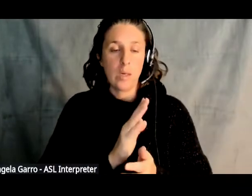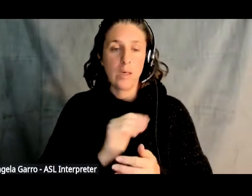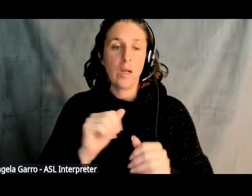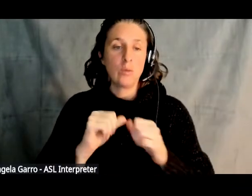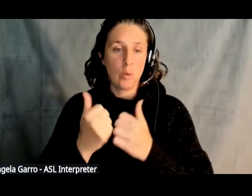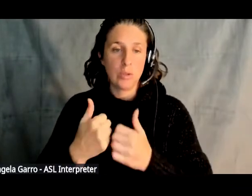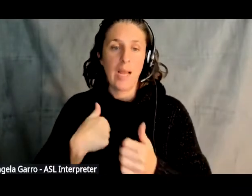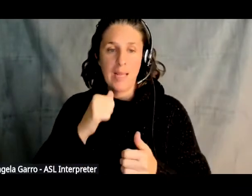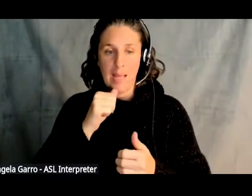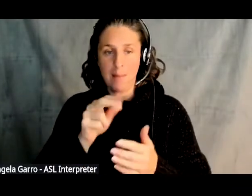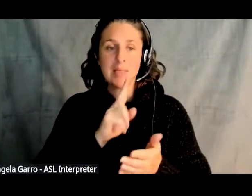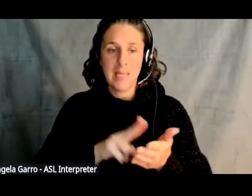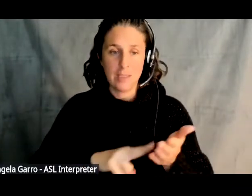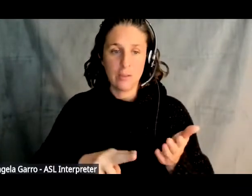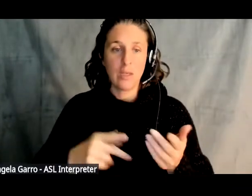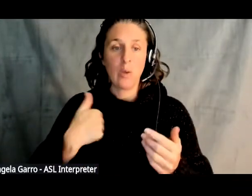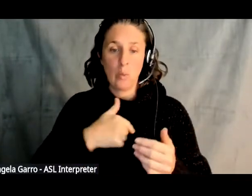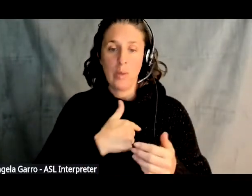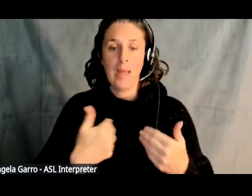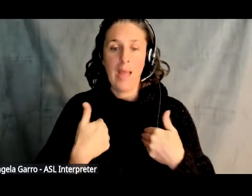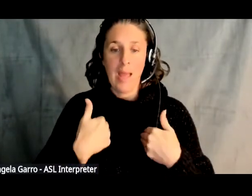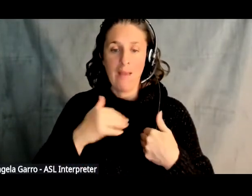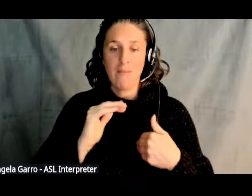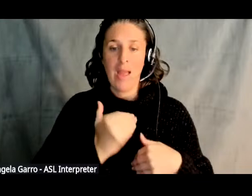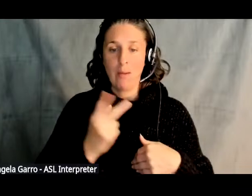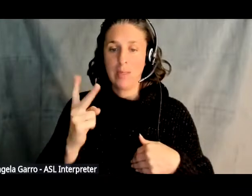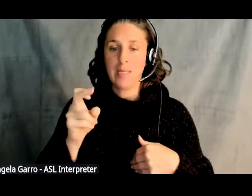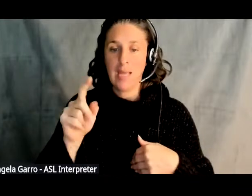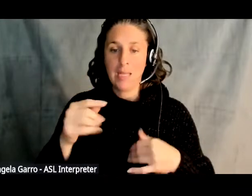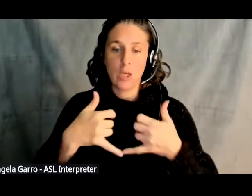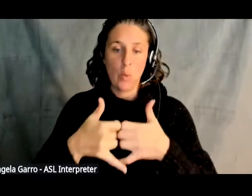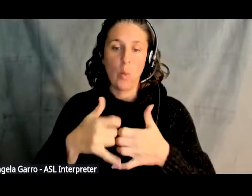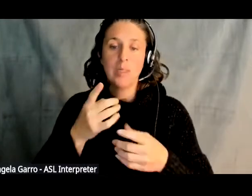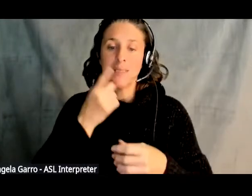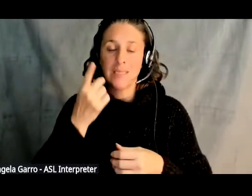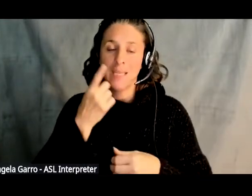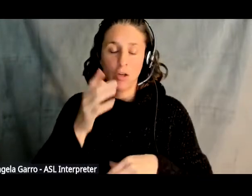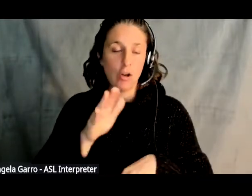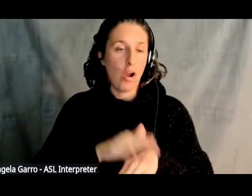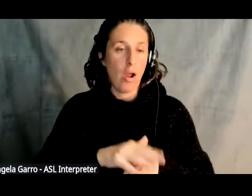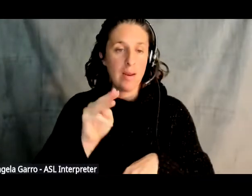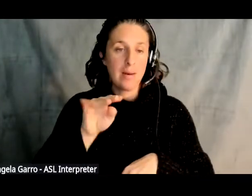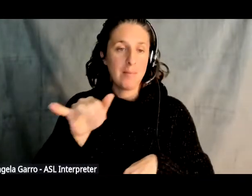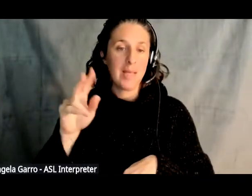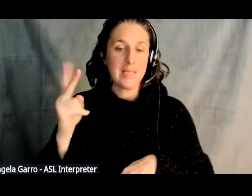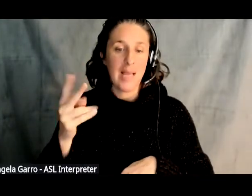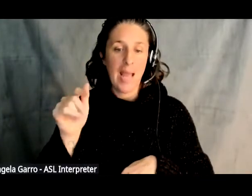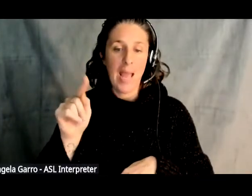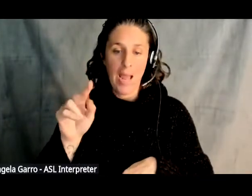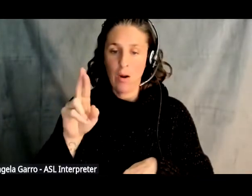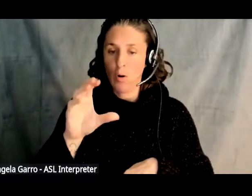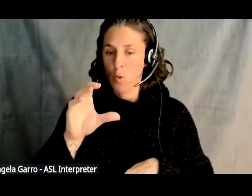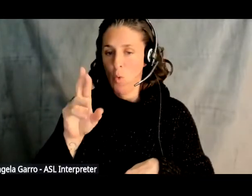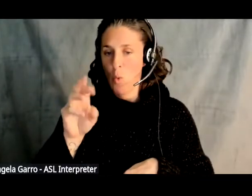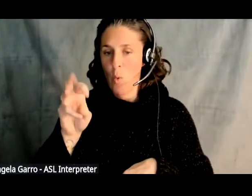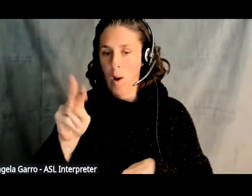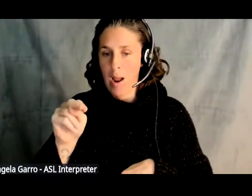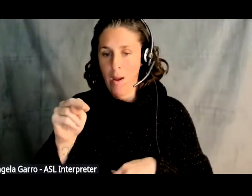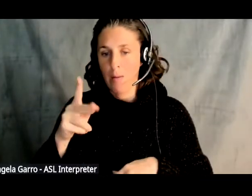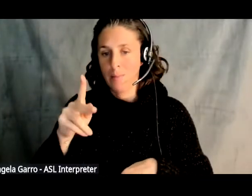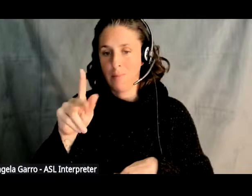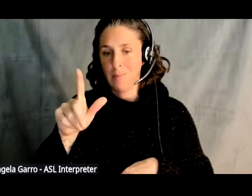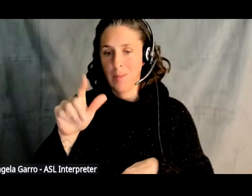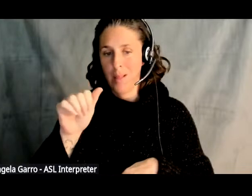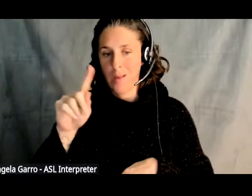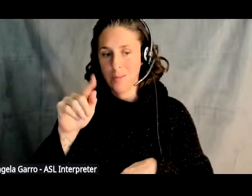and we have our Kent Award dinner on May 2nd at the Crown Plaza. So for anyone